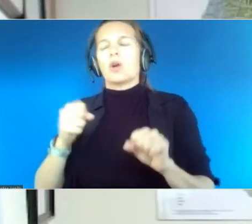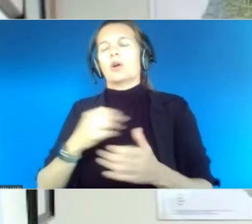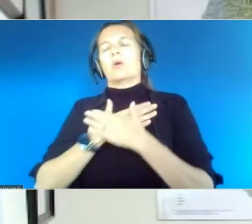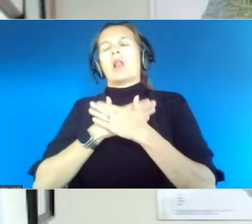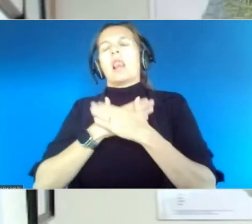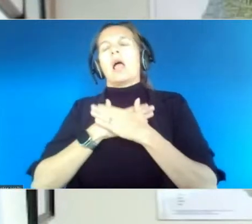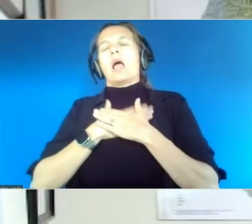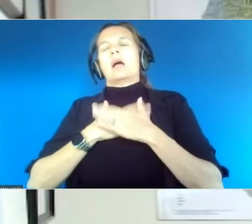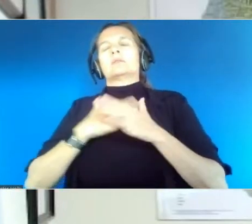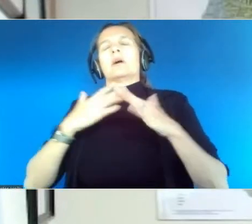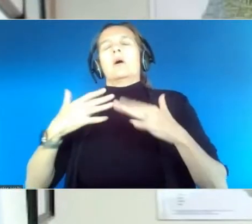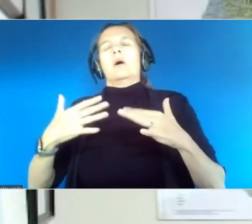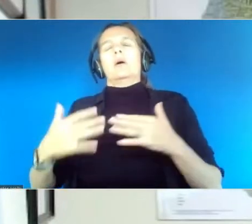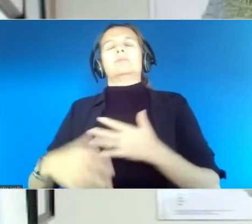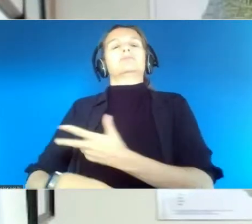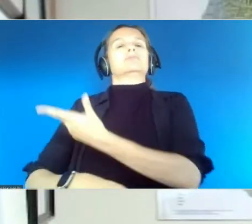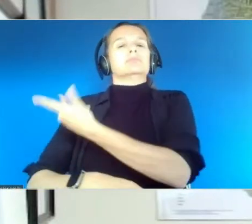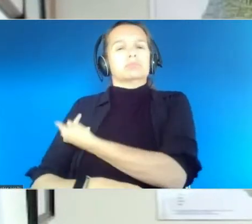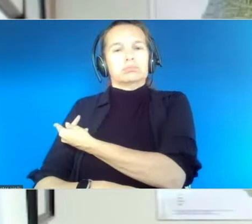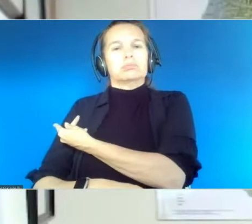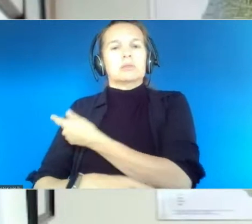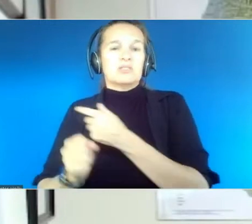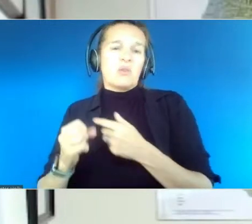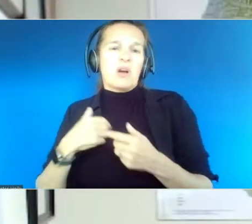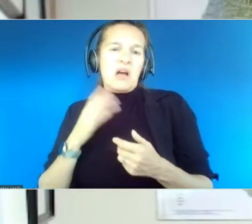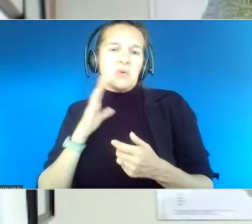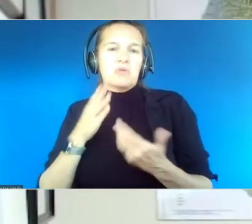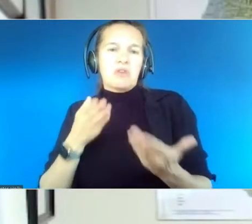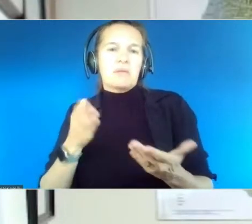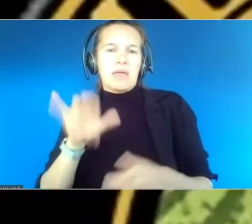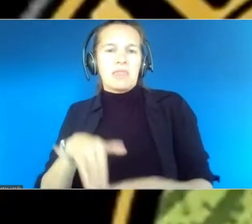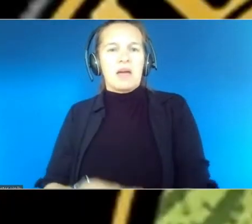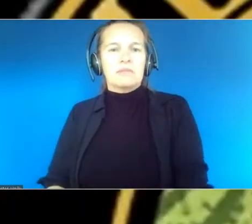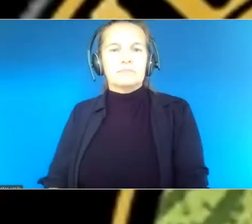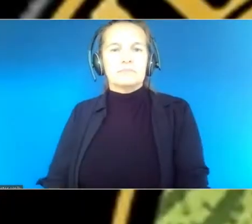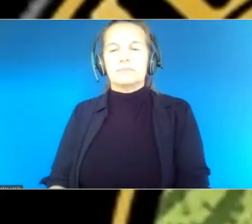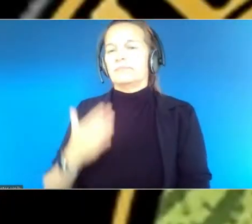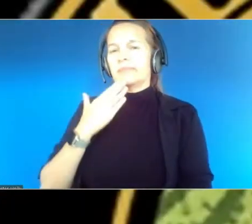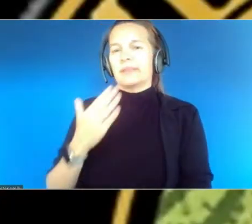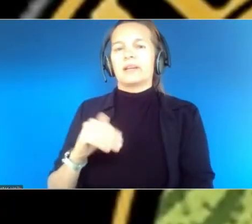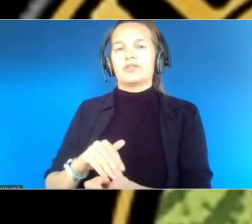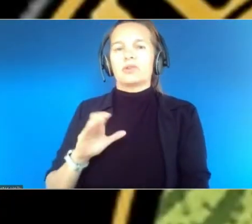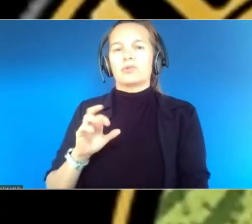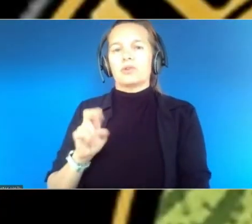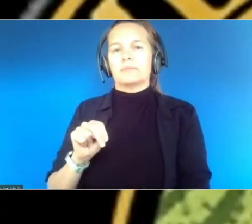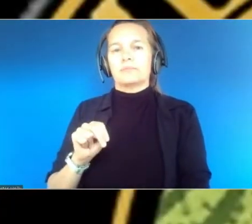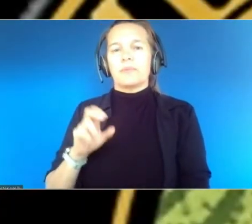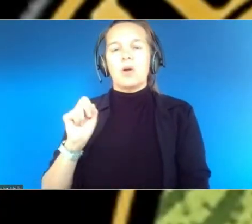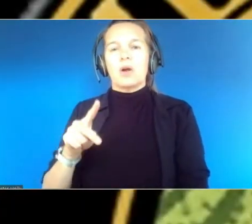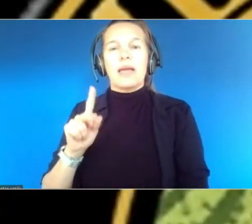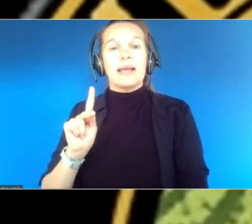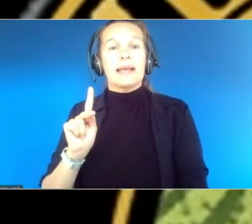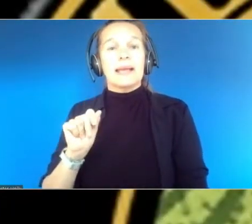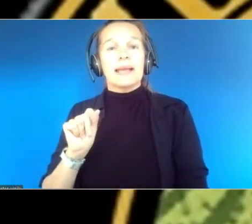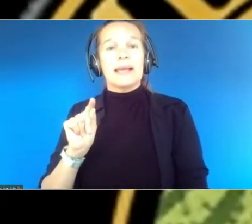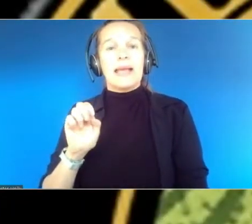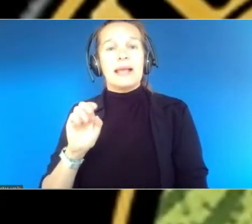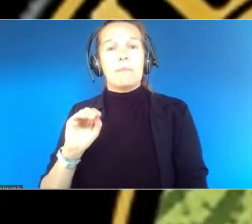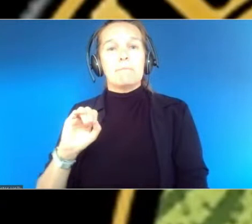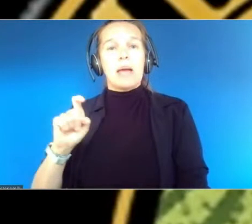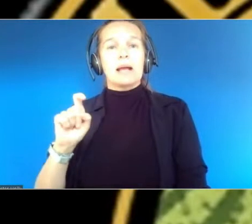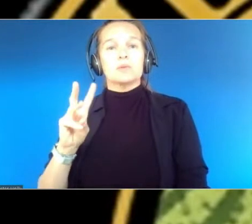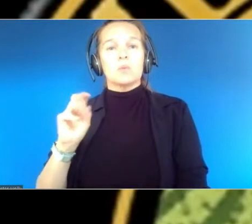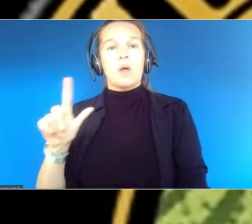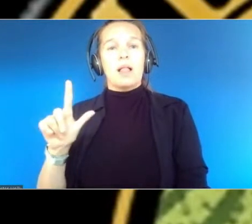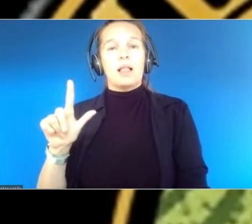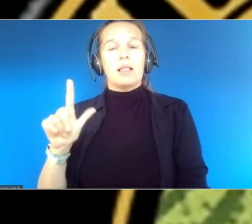Those would be some of the things that I would recommend. Thank you, Dr. Coren. All right, Kate Maxwell, I'm gonna give it back to